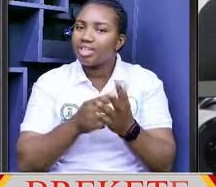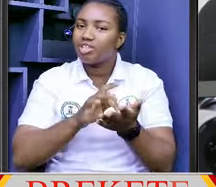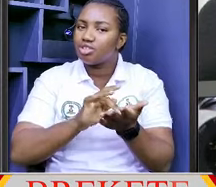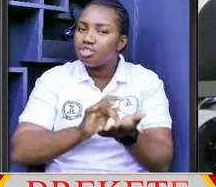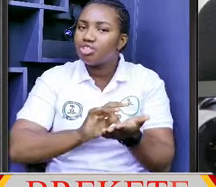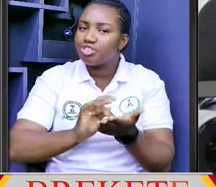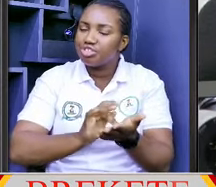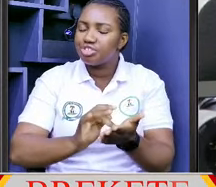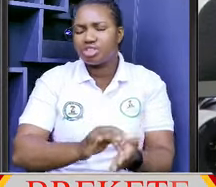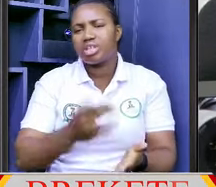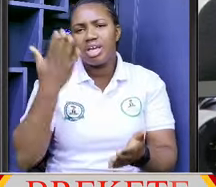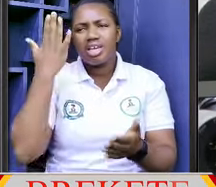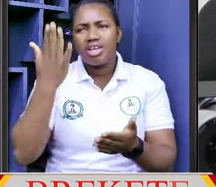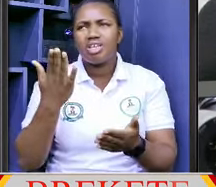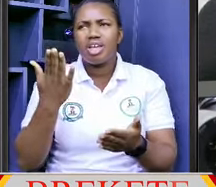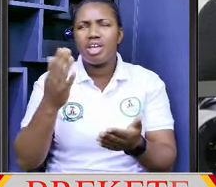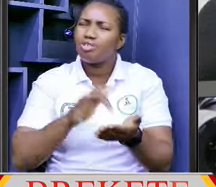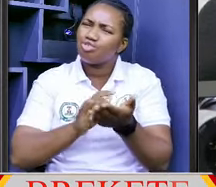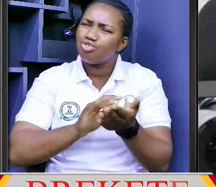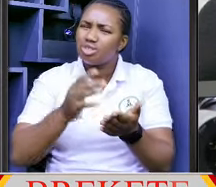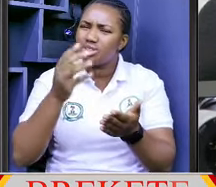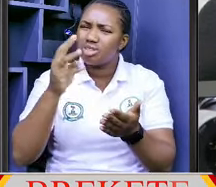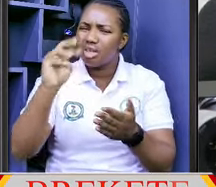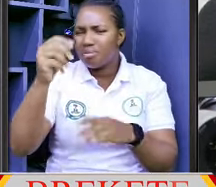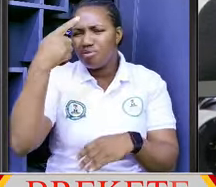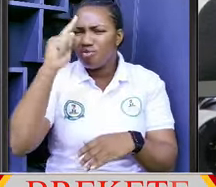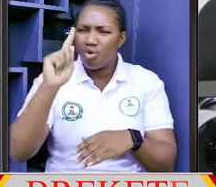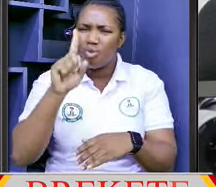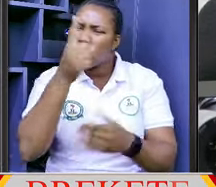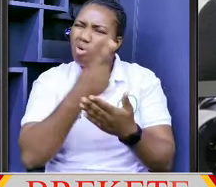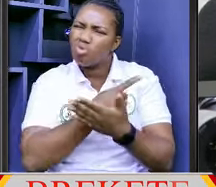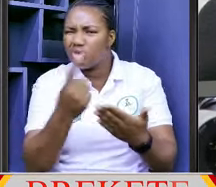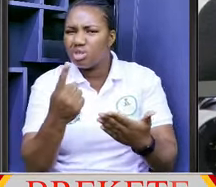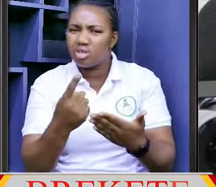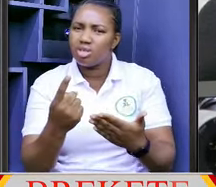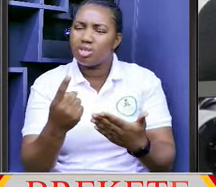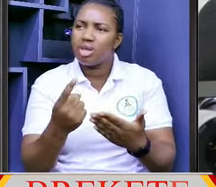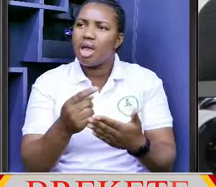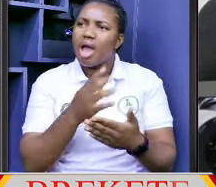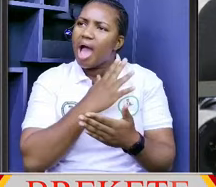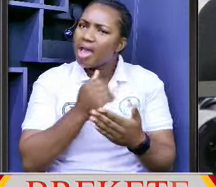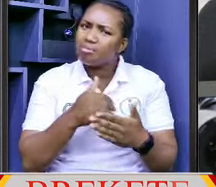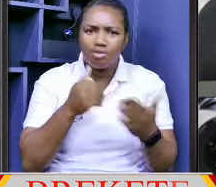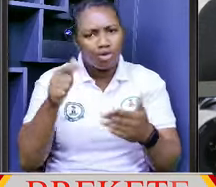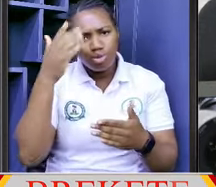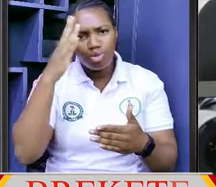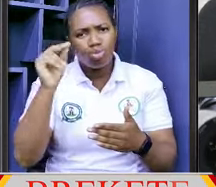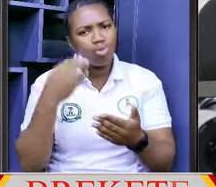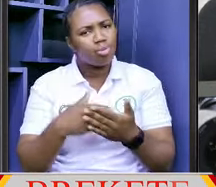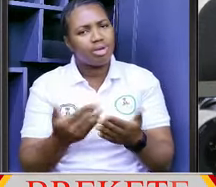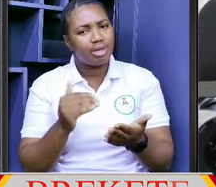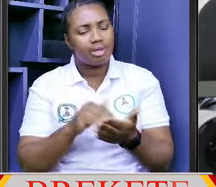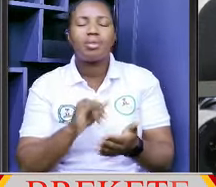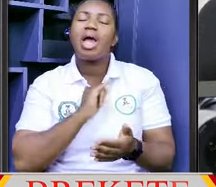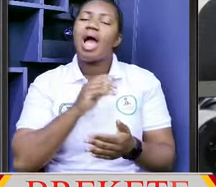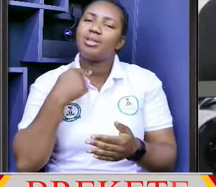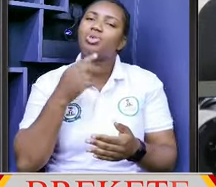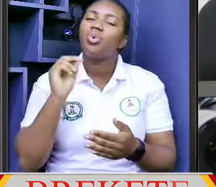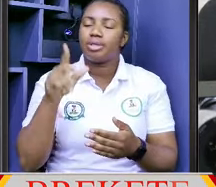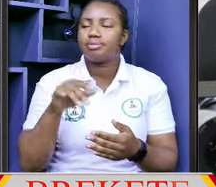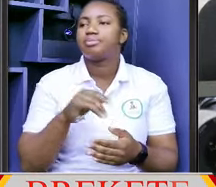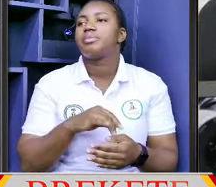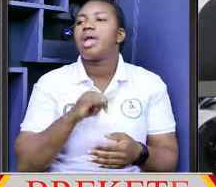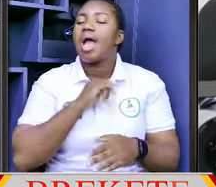him for more than nearly a week before there's no money. Money as I said, okay, I will send around money. I send around